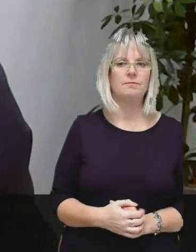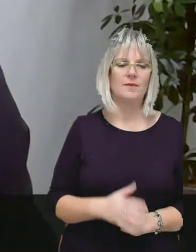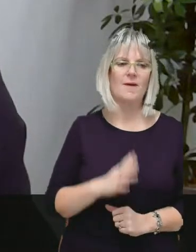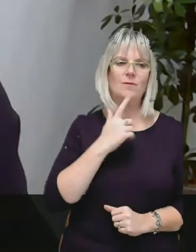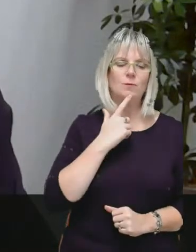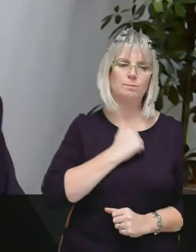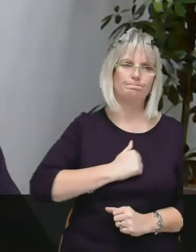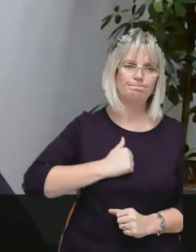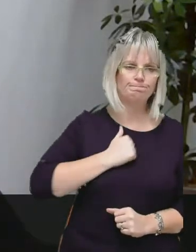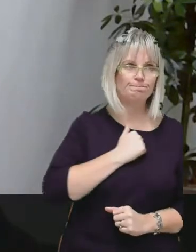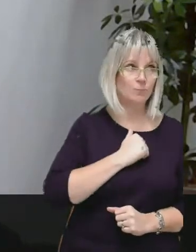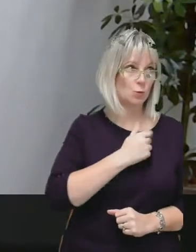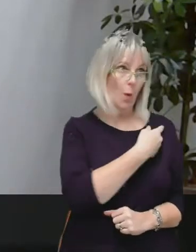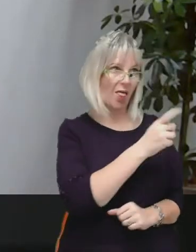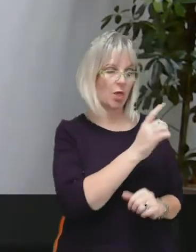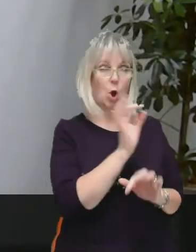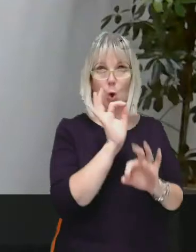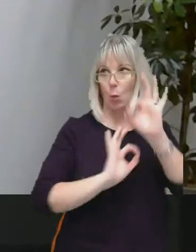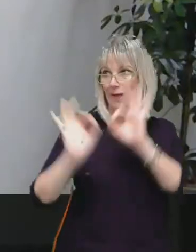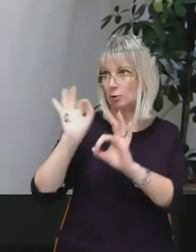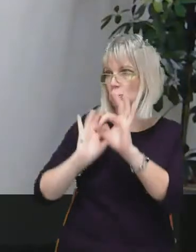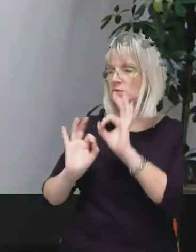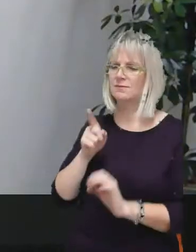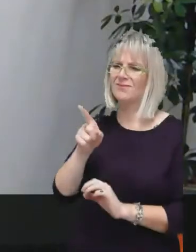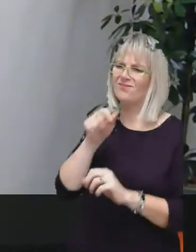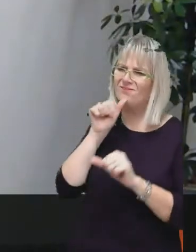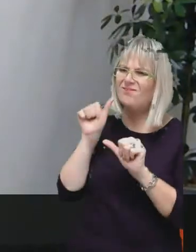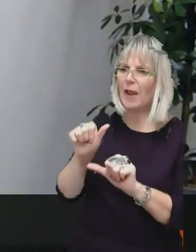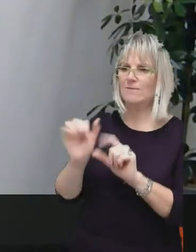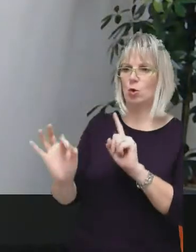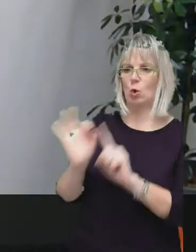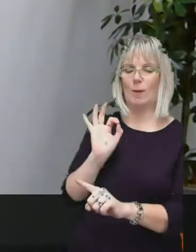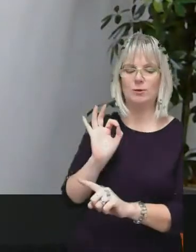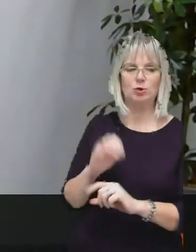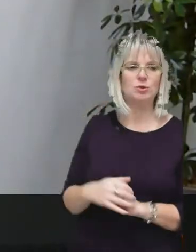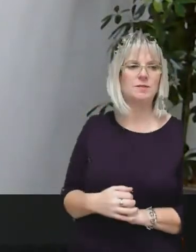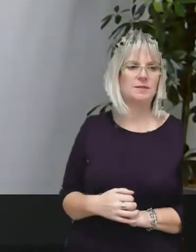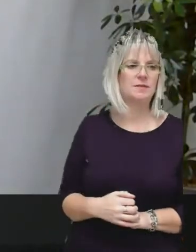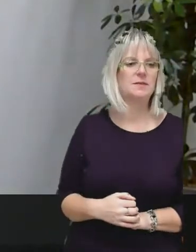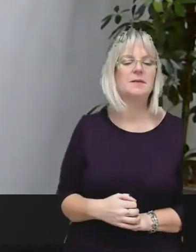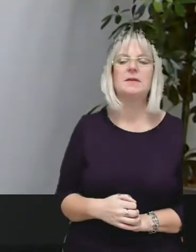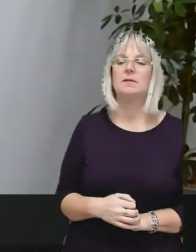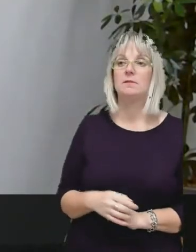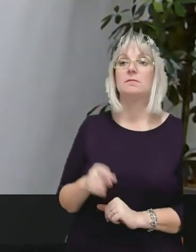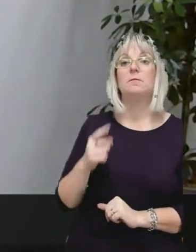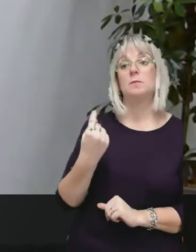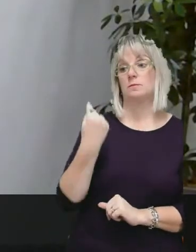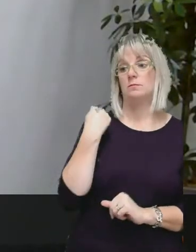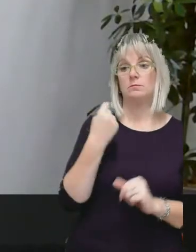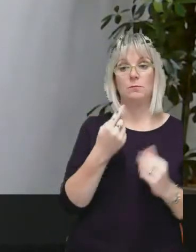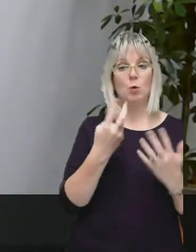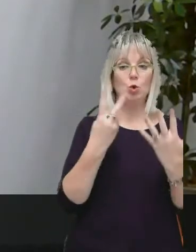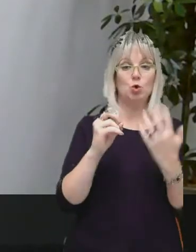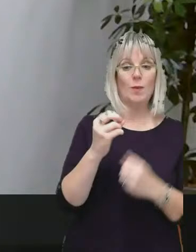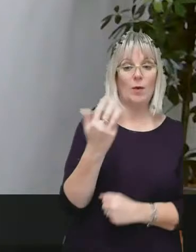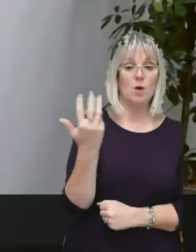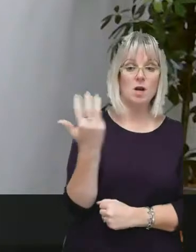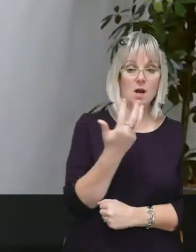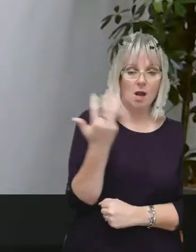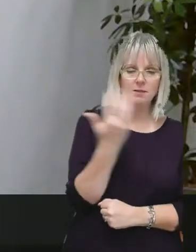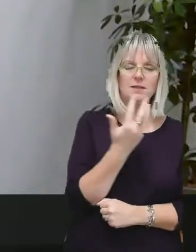far. In 2019, we had the biggest ever car-free day our city's seen, and you're right, it